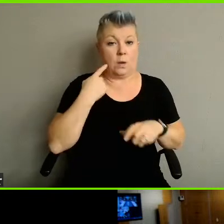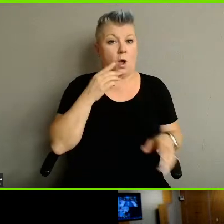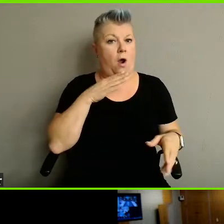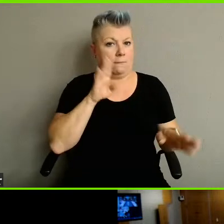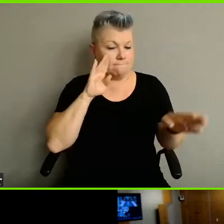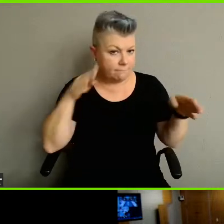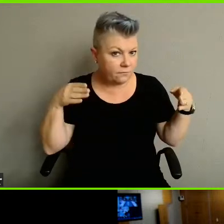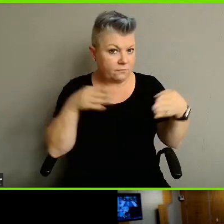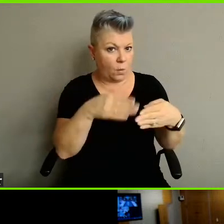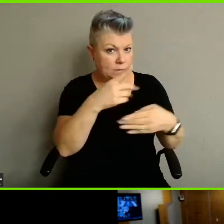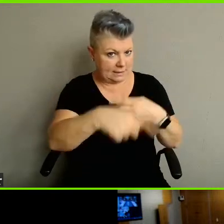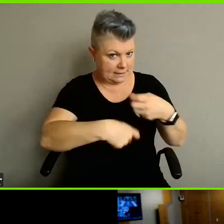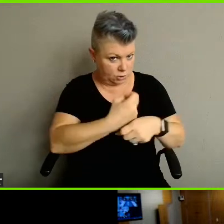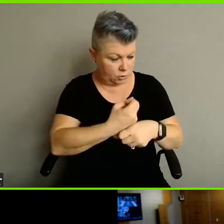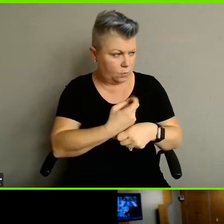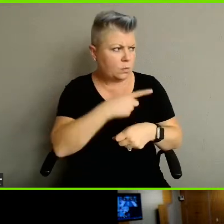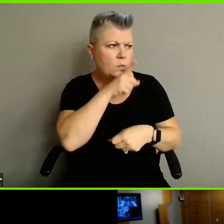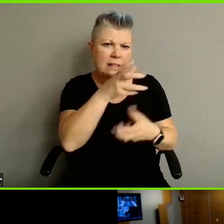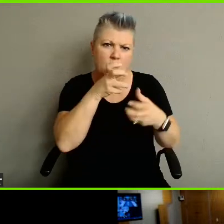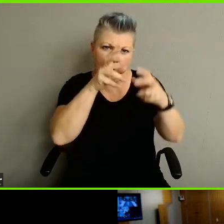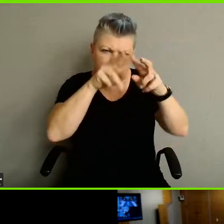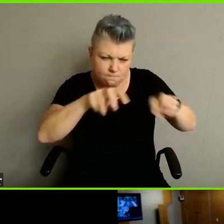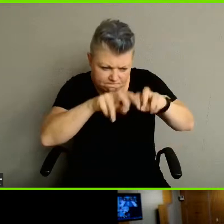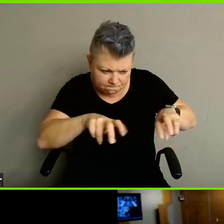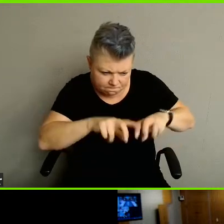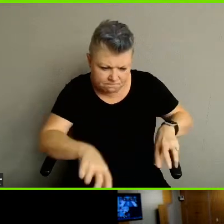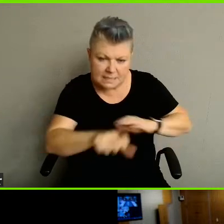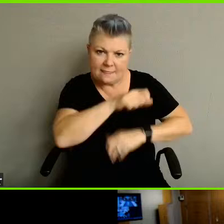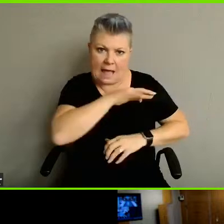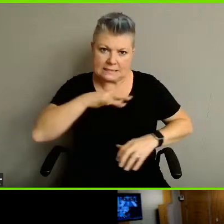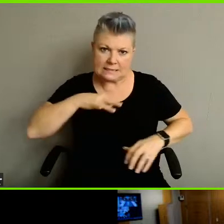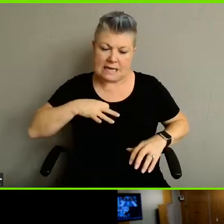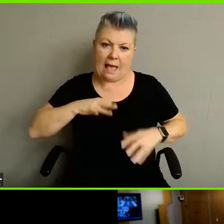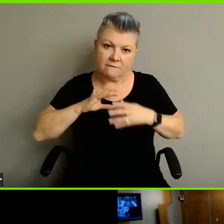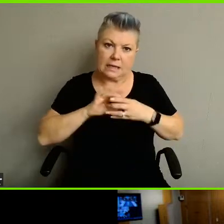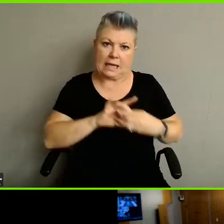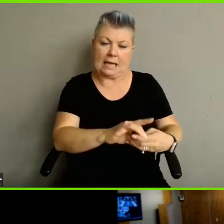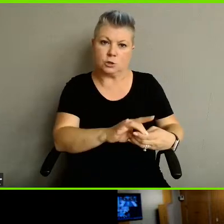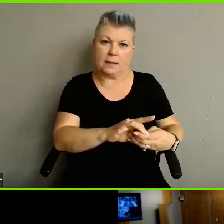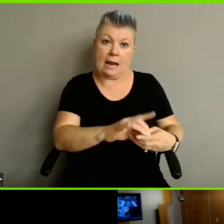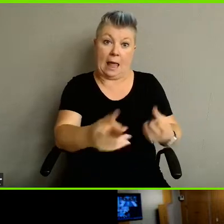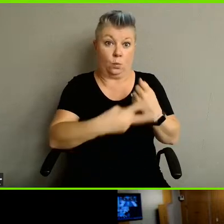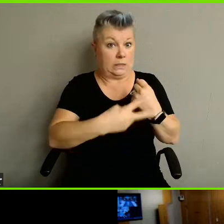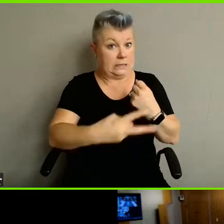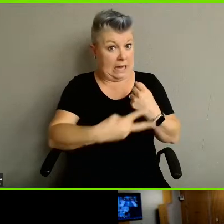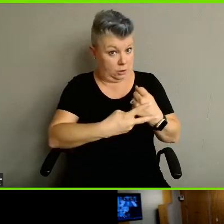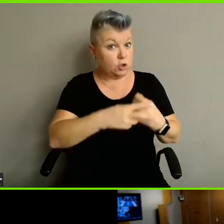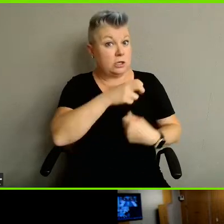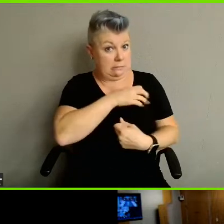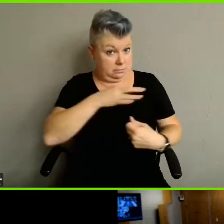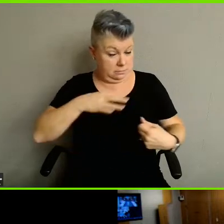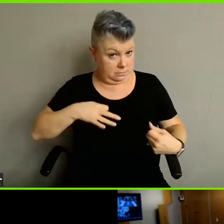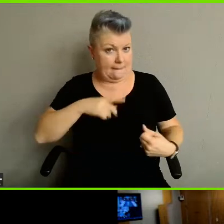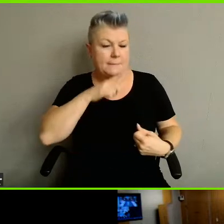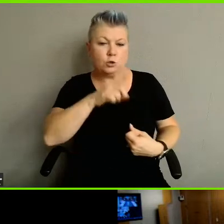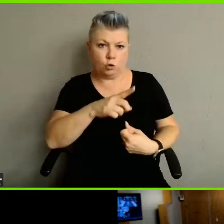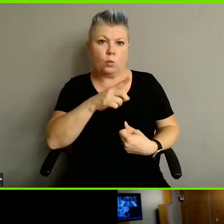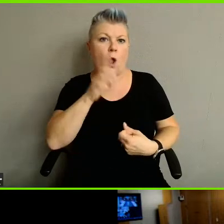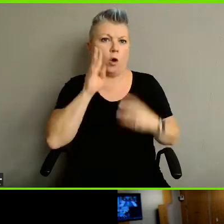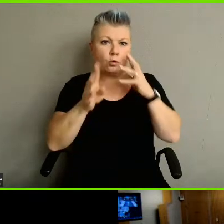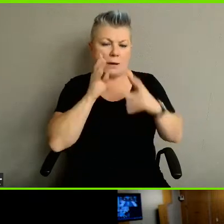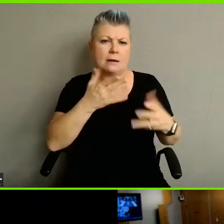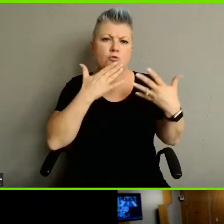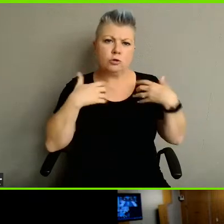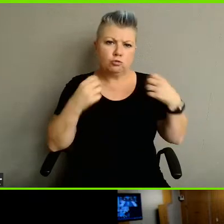this year, because we really want to dig into that staff engagement and staff retention and making sure that we are building those relationships. And